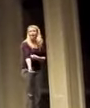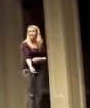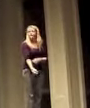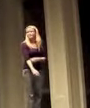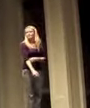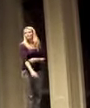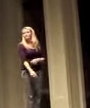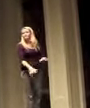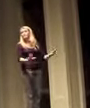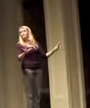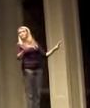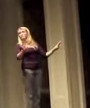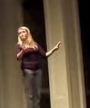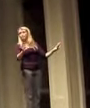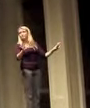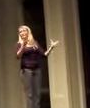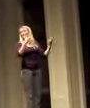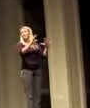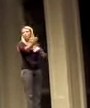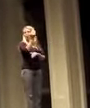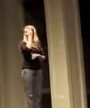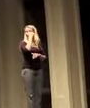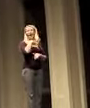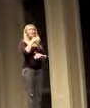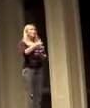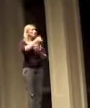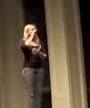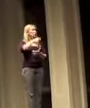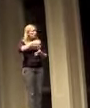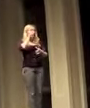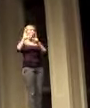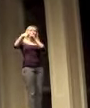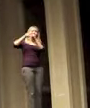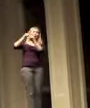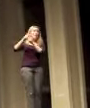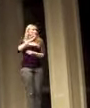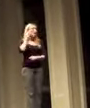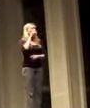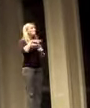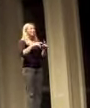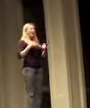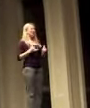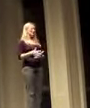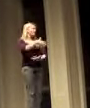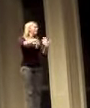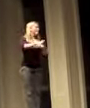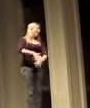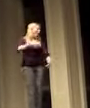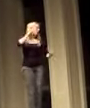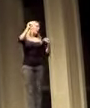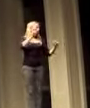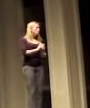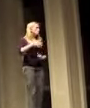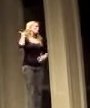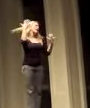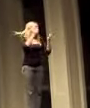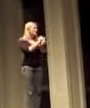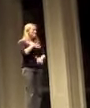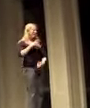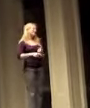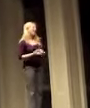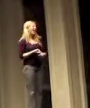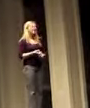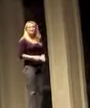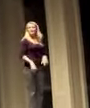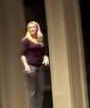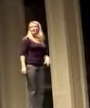And I am not manly. I have never shotgunned a beer, but boy, do my homies and I get wild with Mountain Dew. And I have never unhooked a bra, but I have